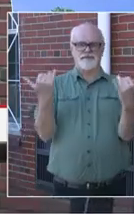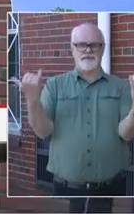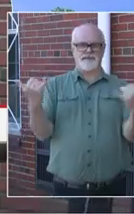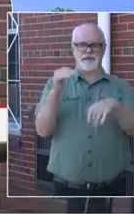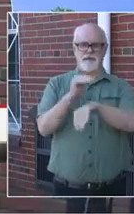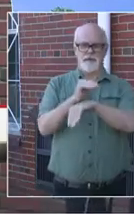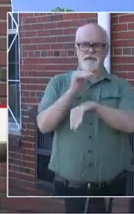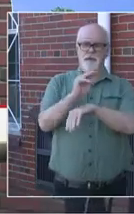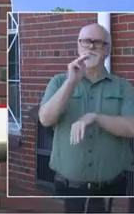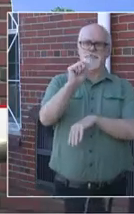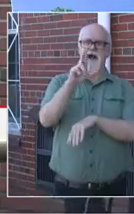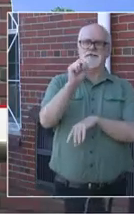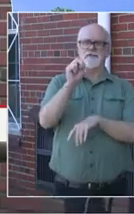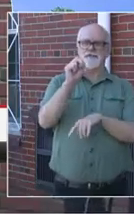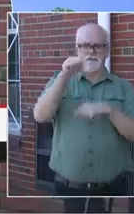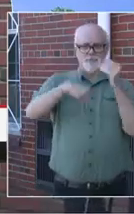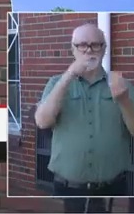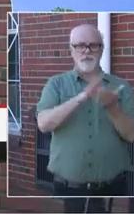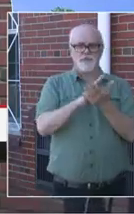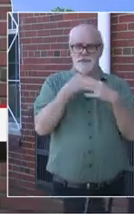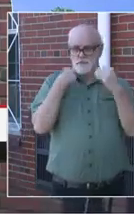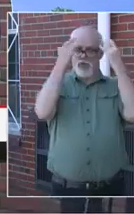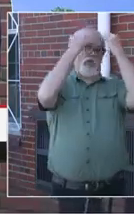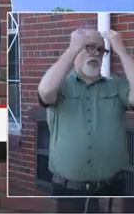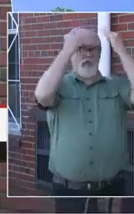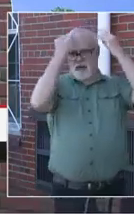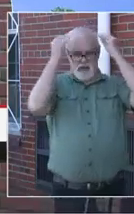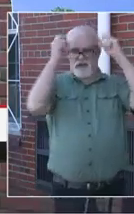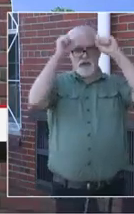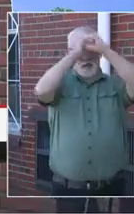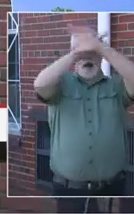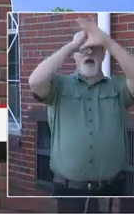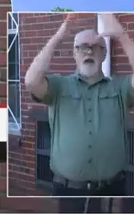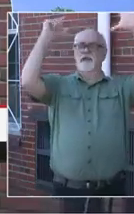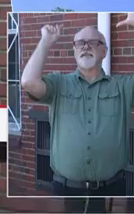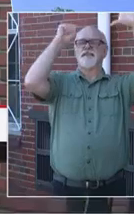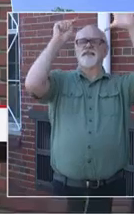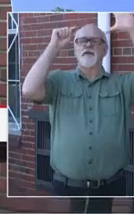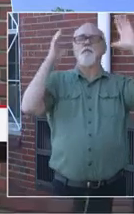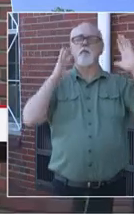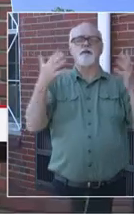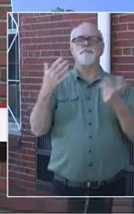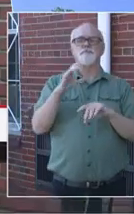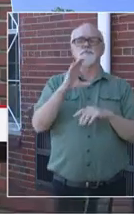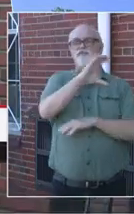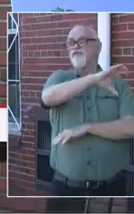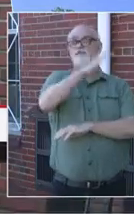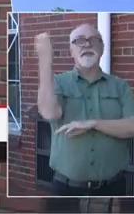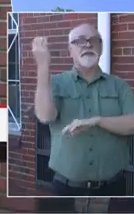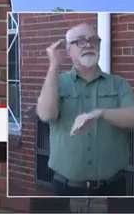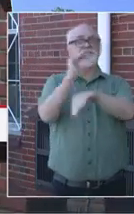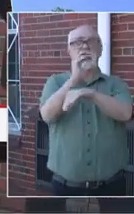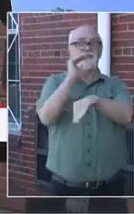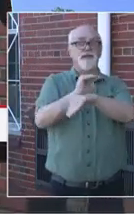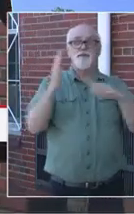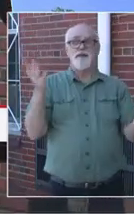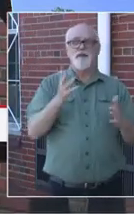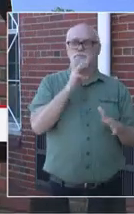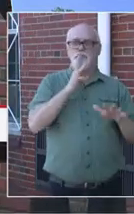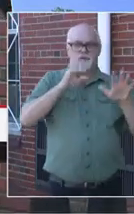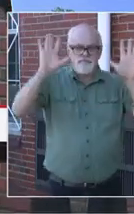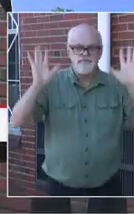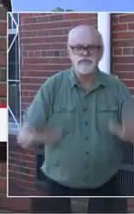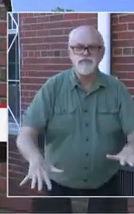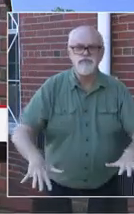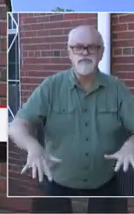temperamental boiler to the flood on Christmas night with 4 feet of water in the basement. It's been a long time coming,